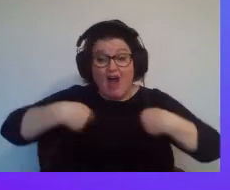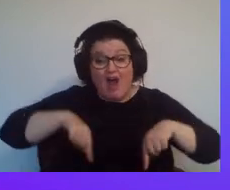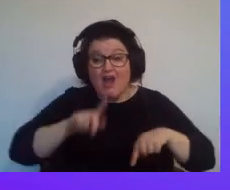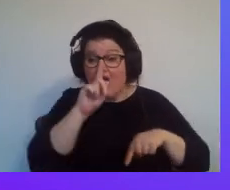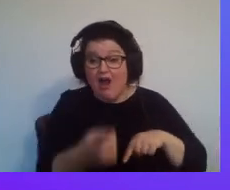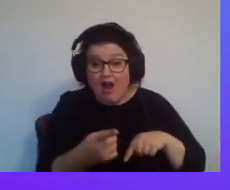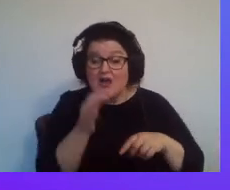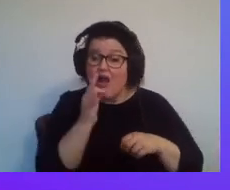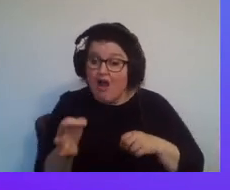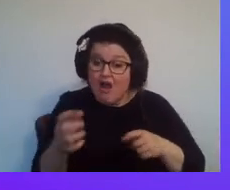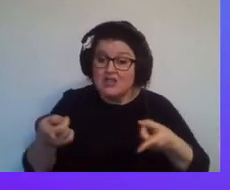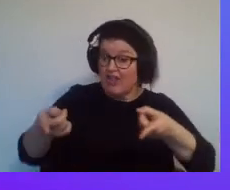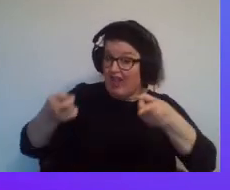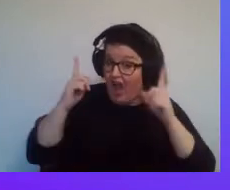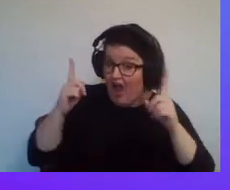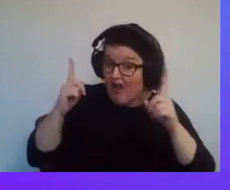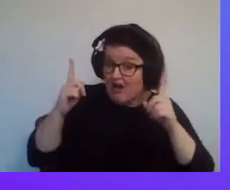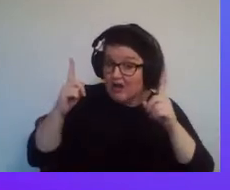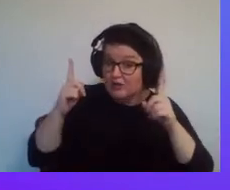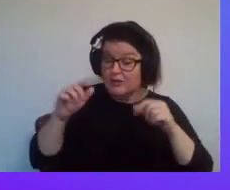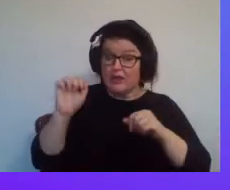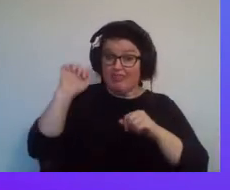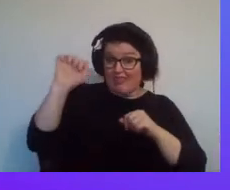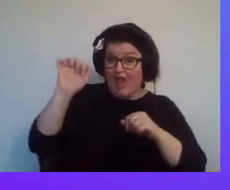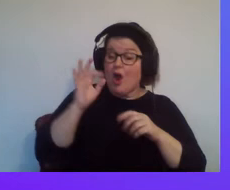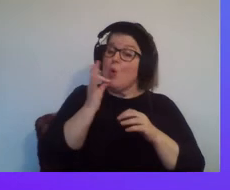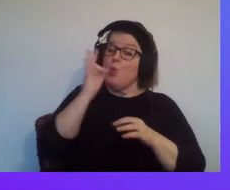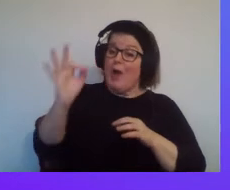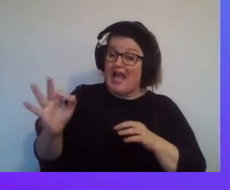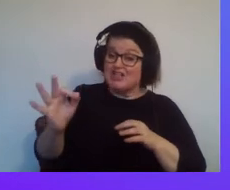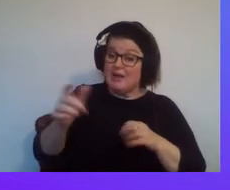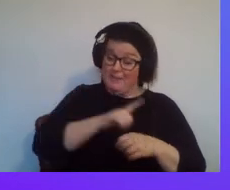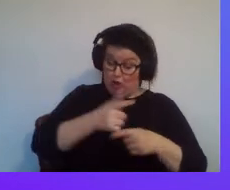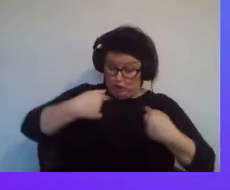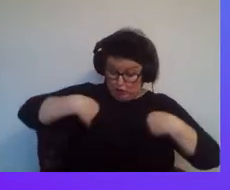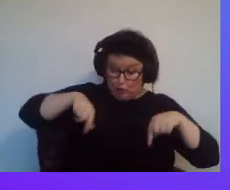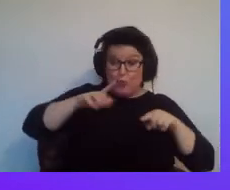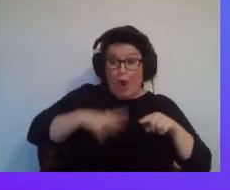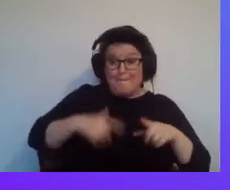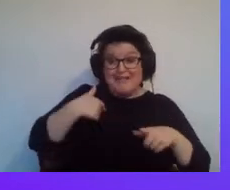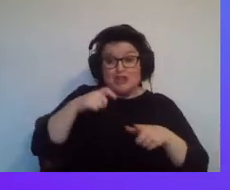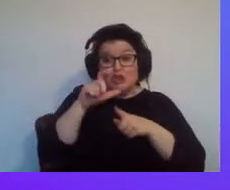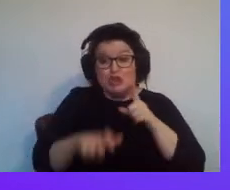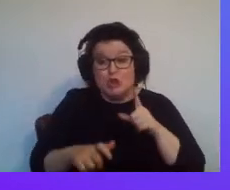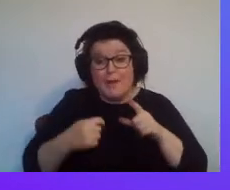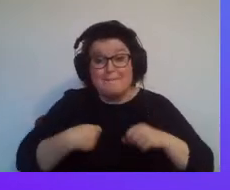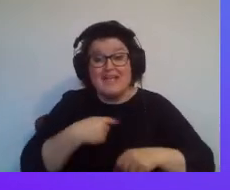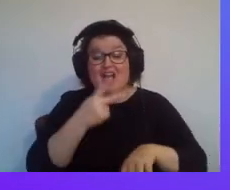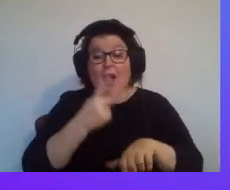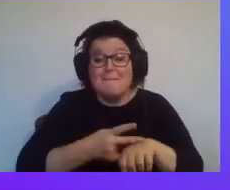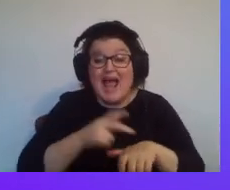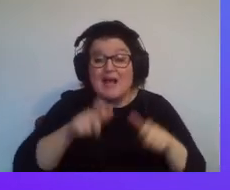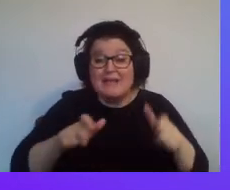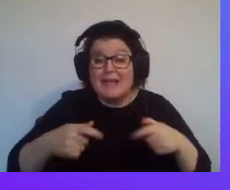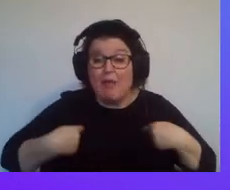a question pertaining to that which you want us to do as black people, then you're having the argument now